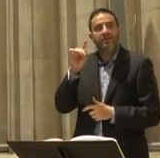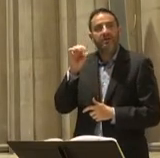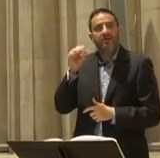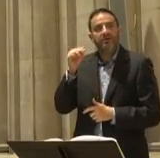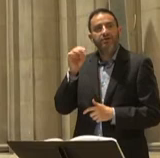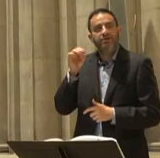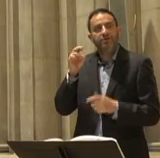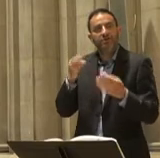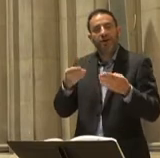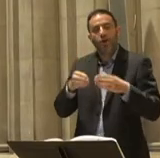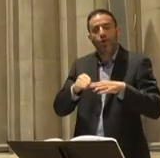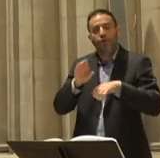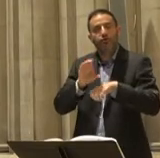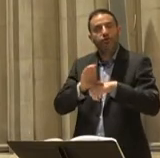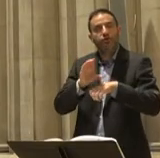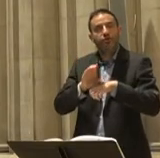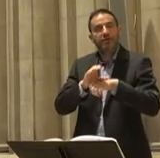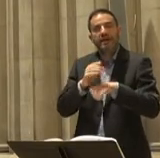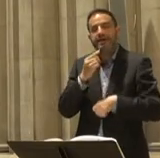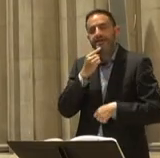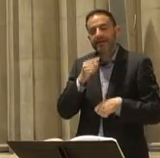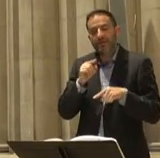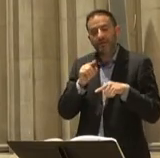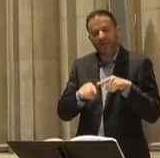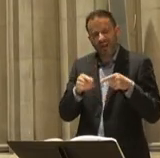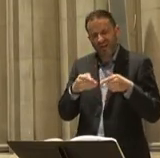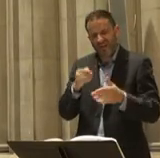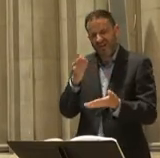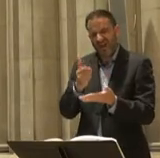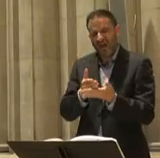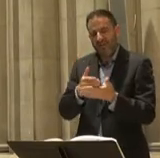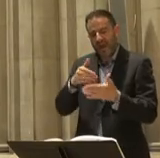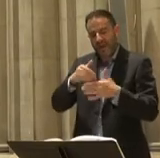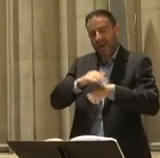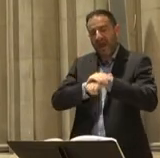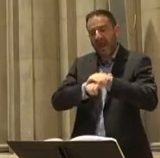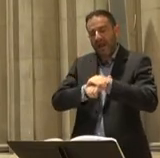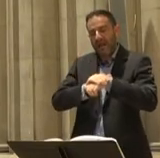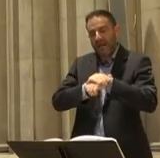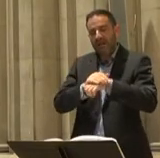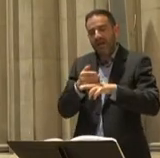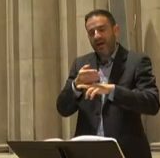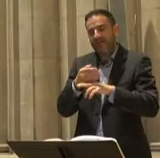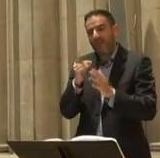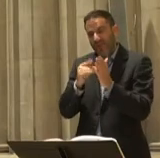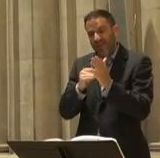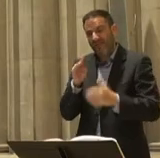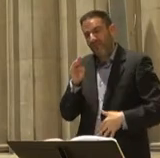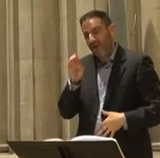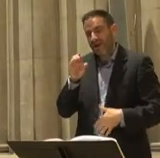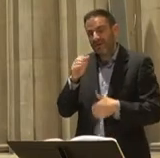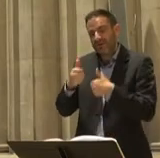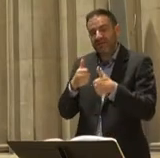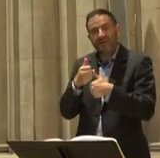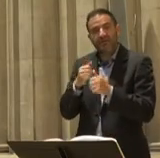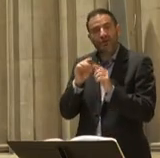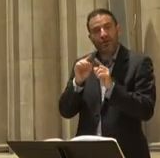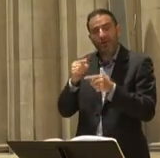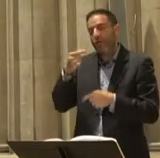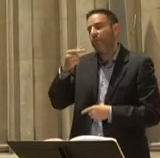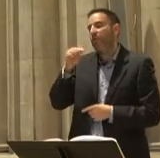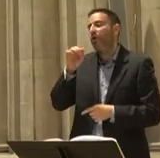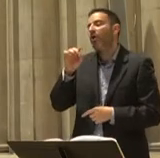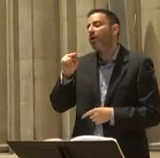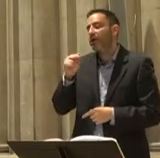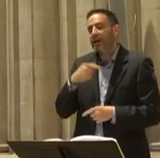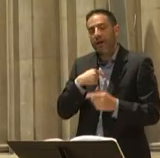Archbishop closed churches, said, well, we can't let this stop in England after 1,400 years. Go into the garden and I'll bring